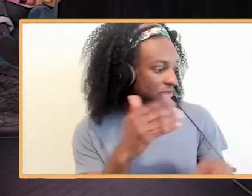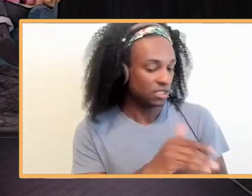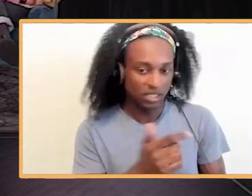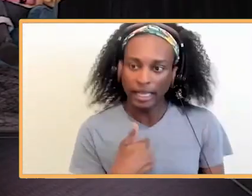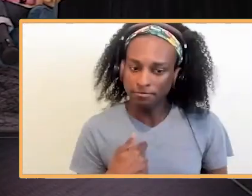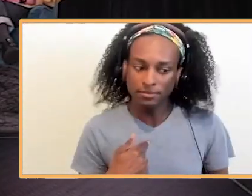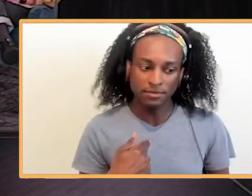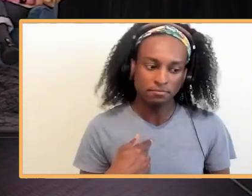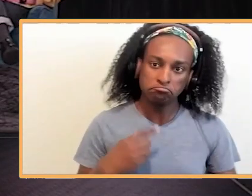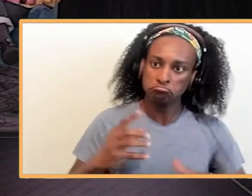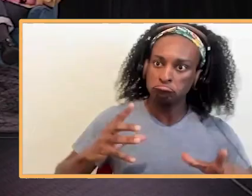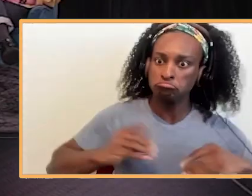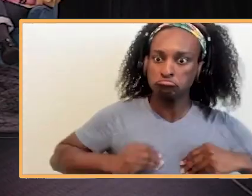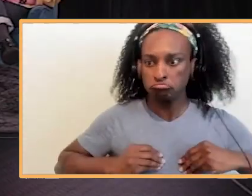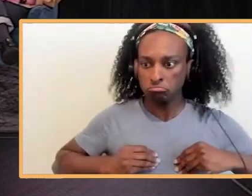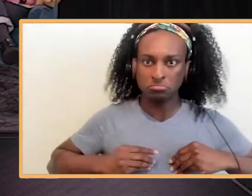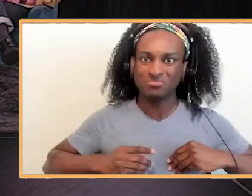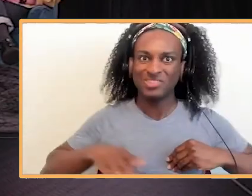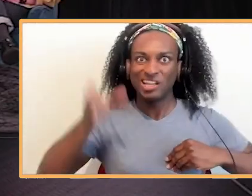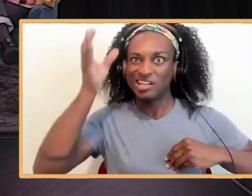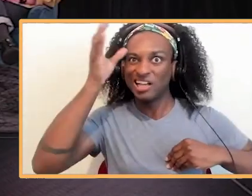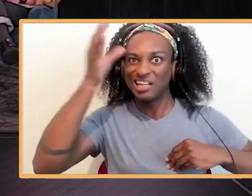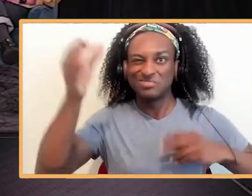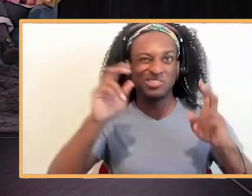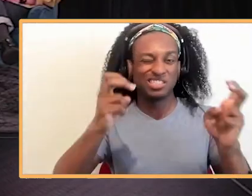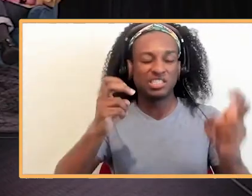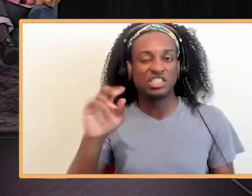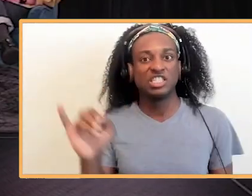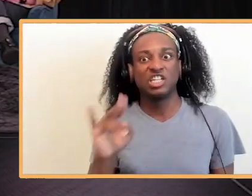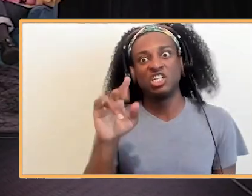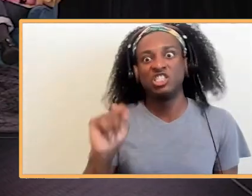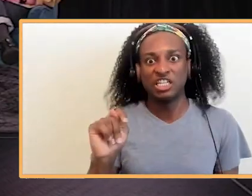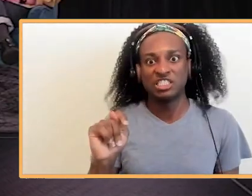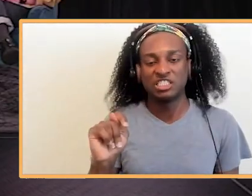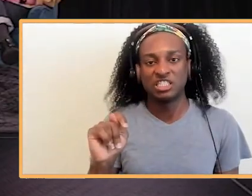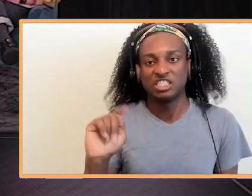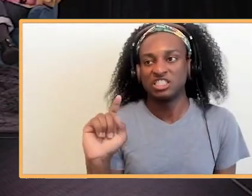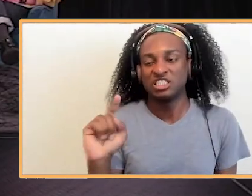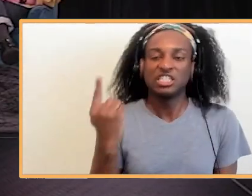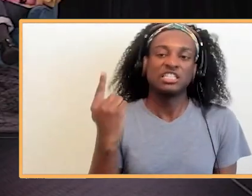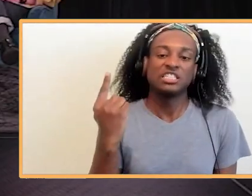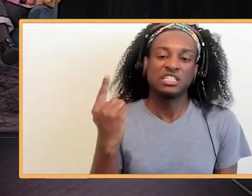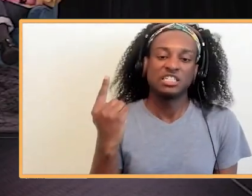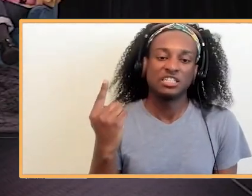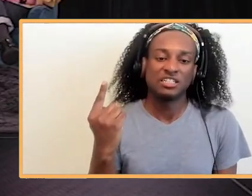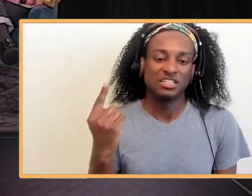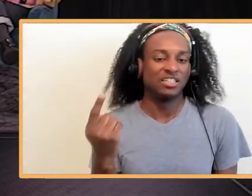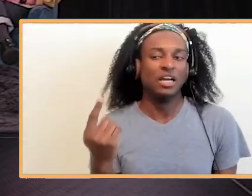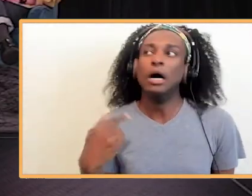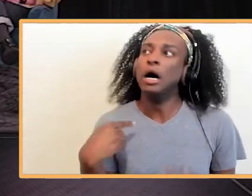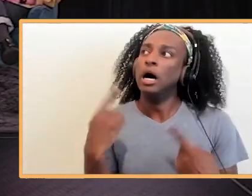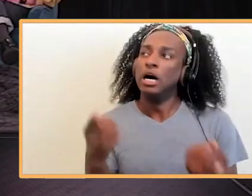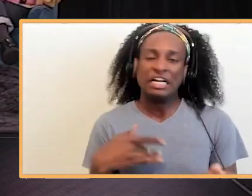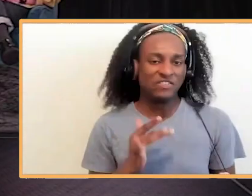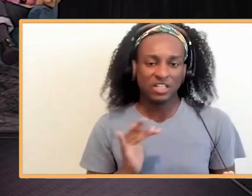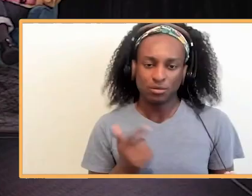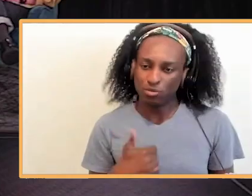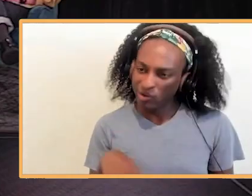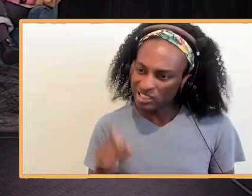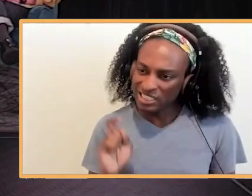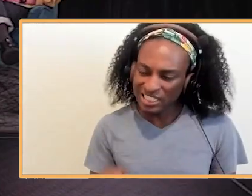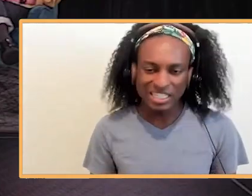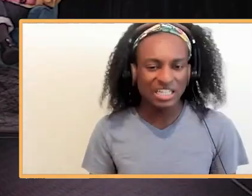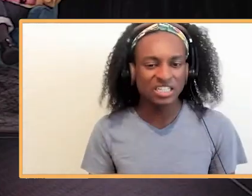this idea of just. Because for so long I have felt like I needed to be many things to be